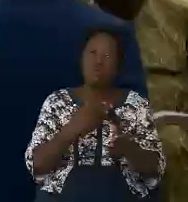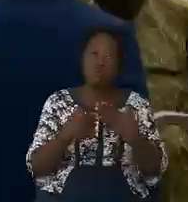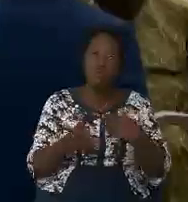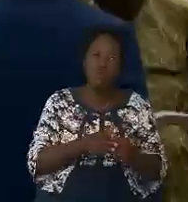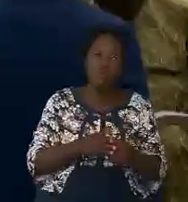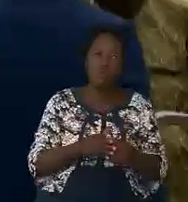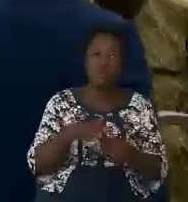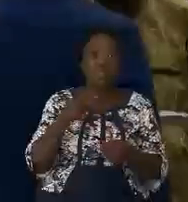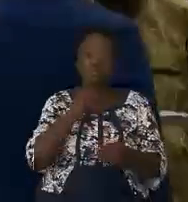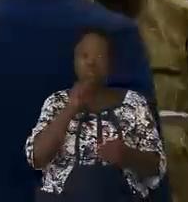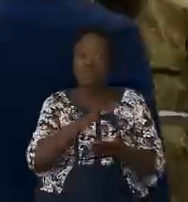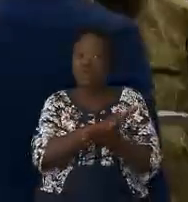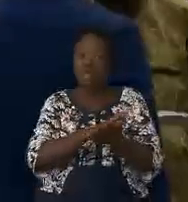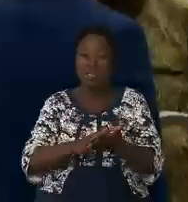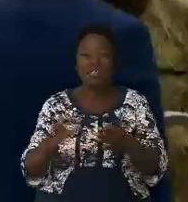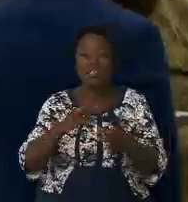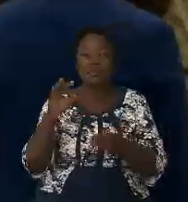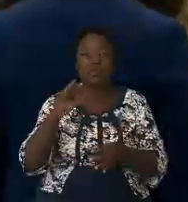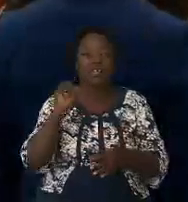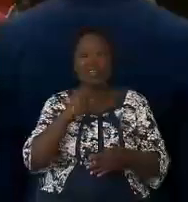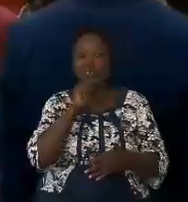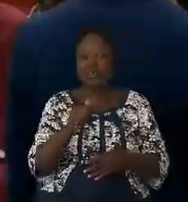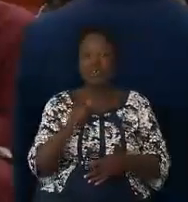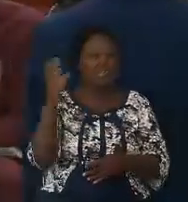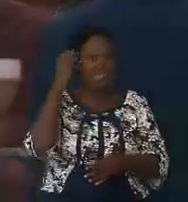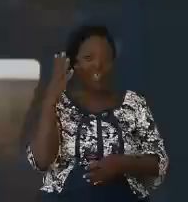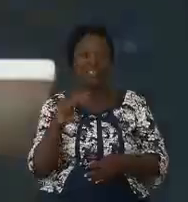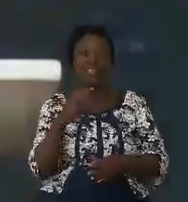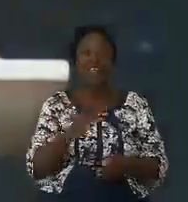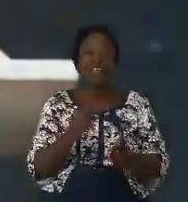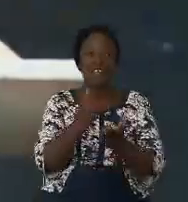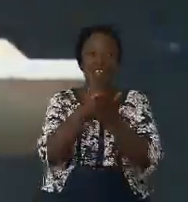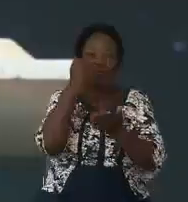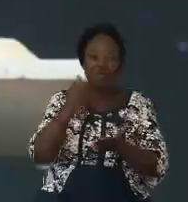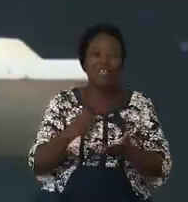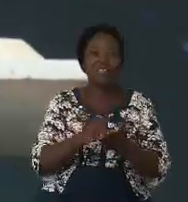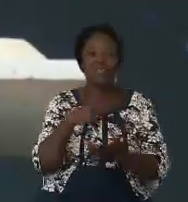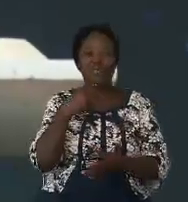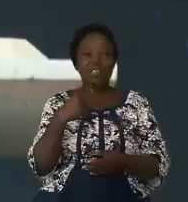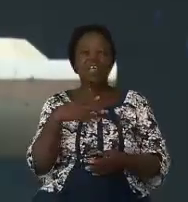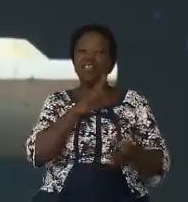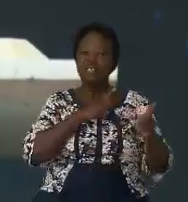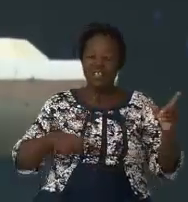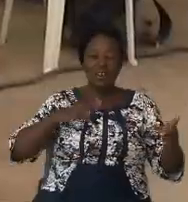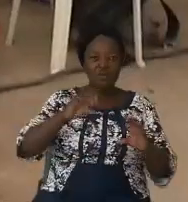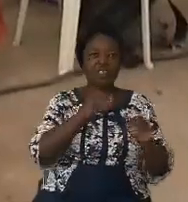you're set free. You know, even those unclean spirits cannot hear the amen you are saying.